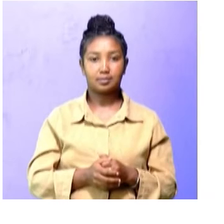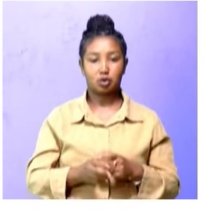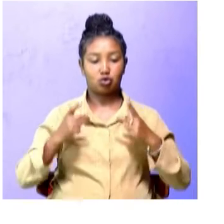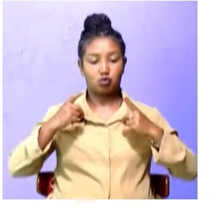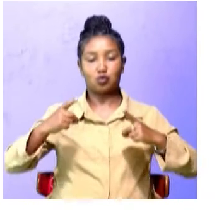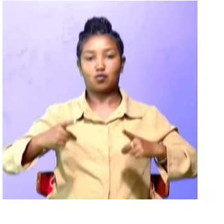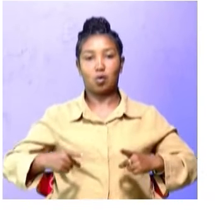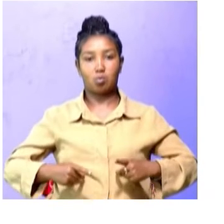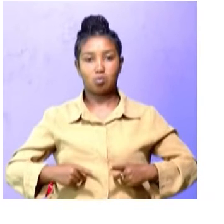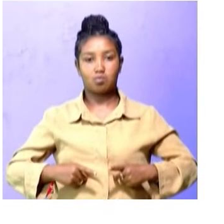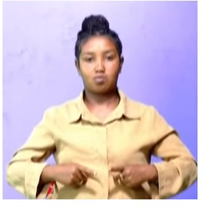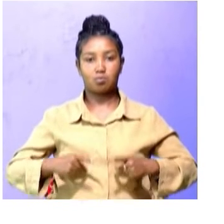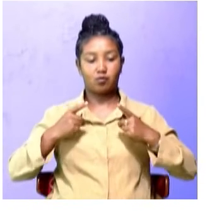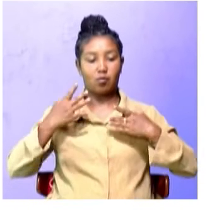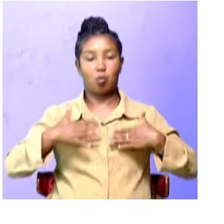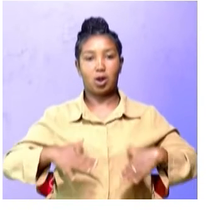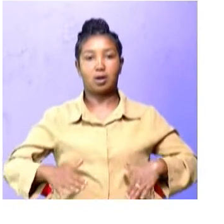a uniform